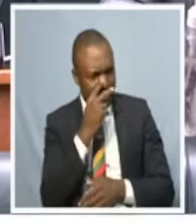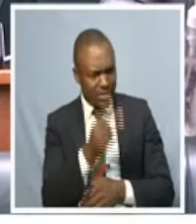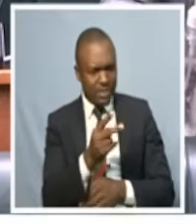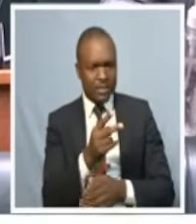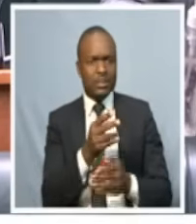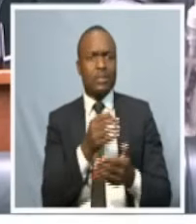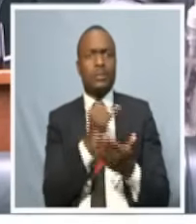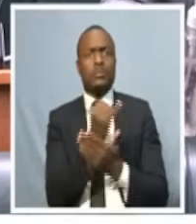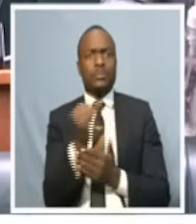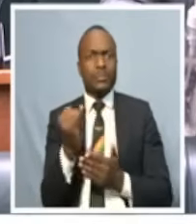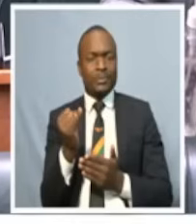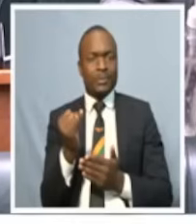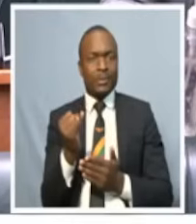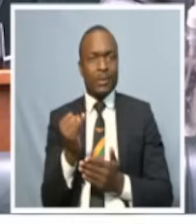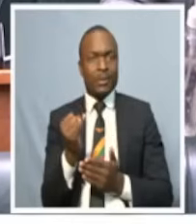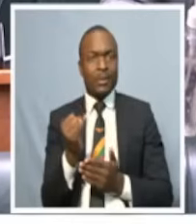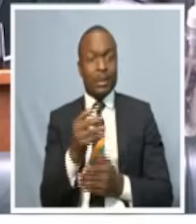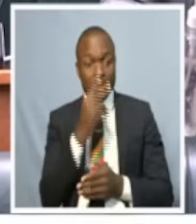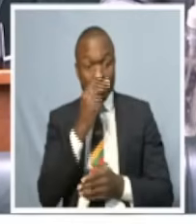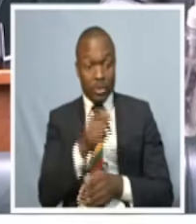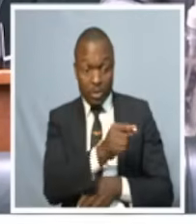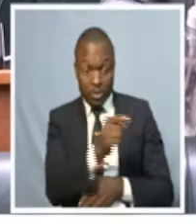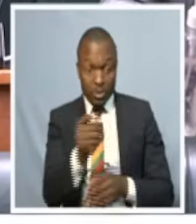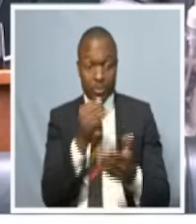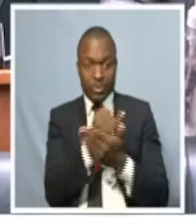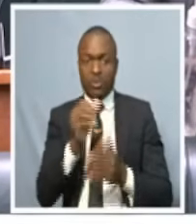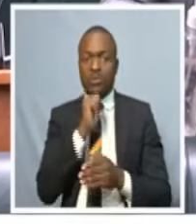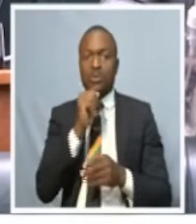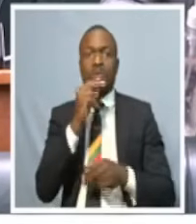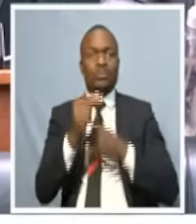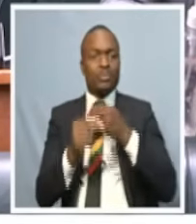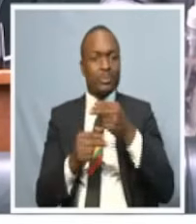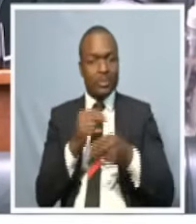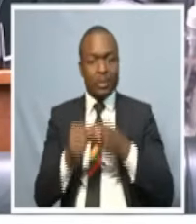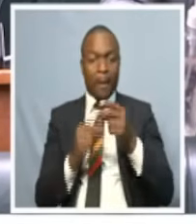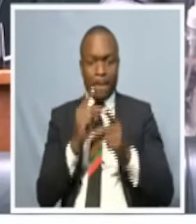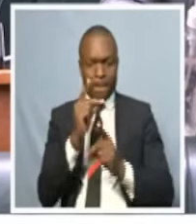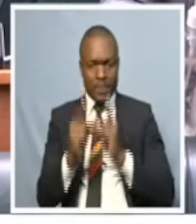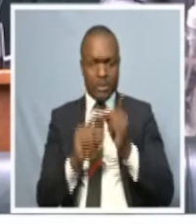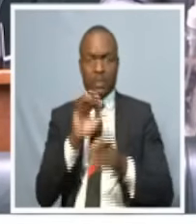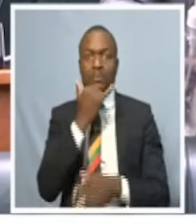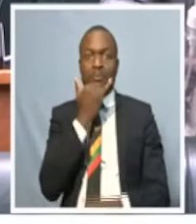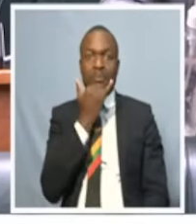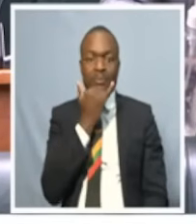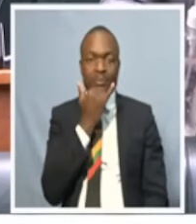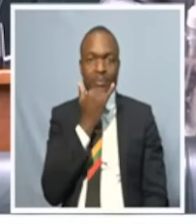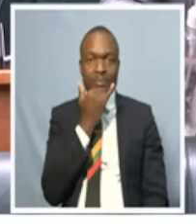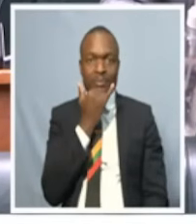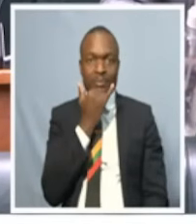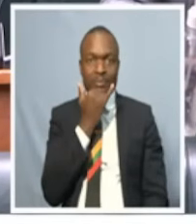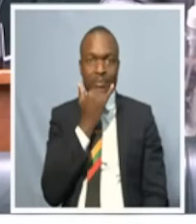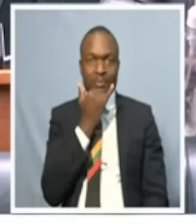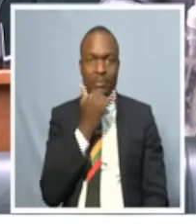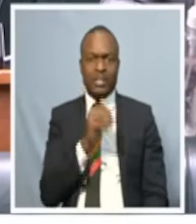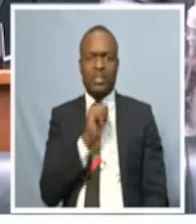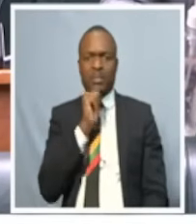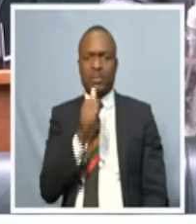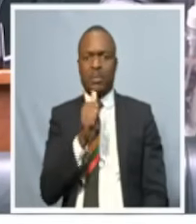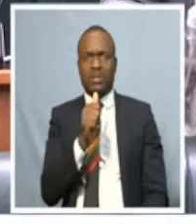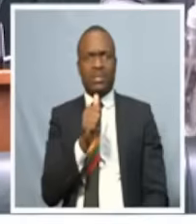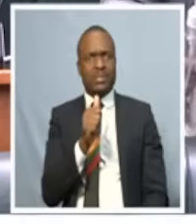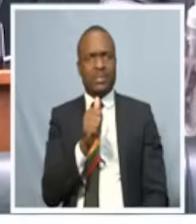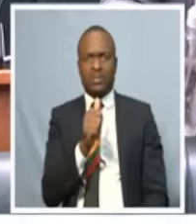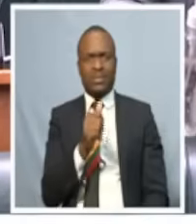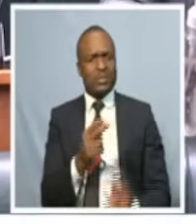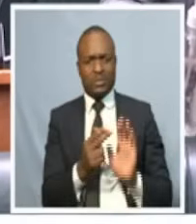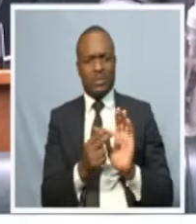issues. And by looking at those issues doesn't mean that actually the process is wrong. It doesn't entail